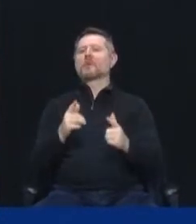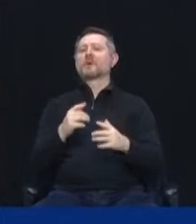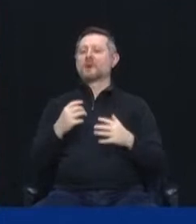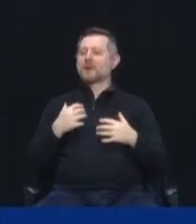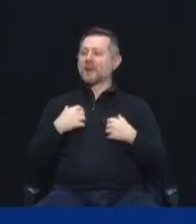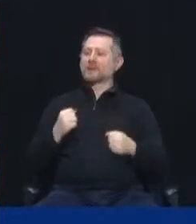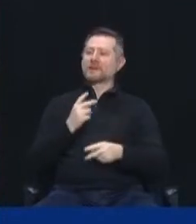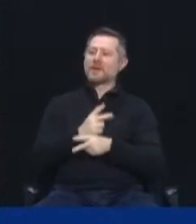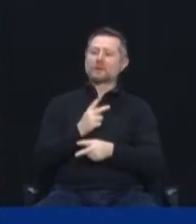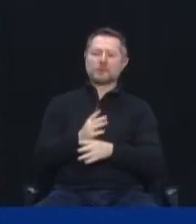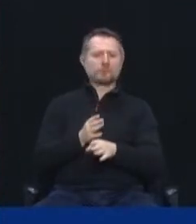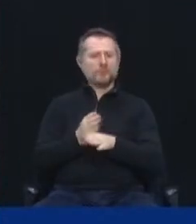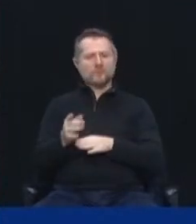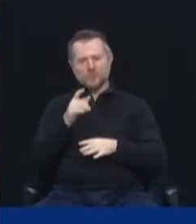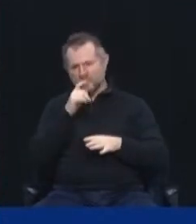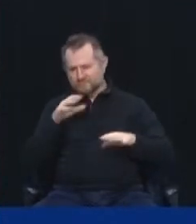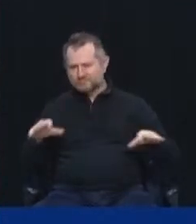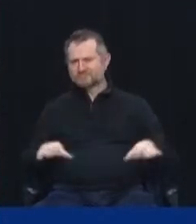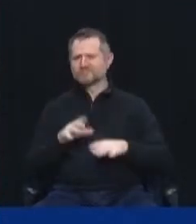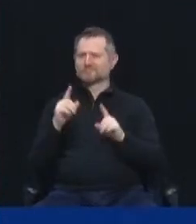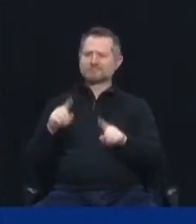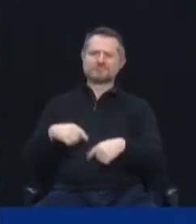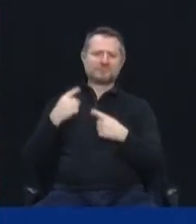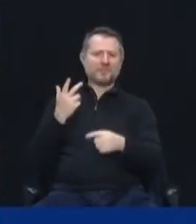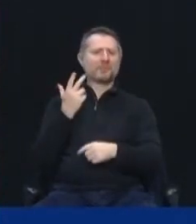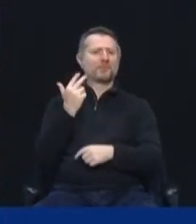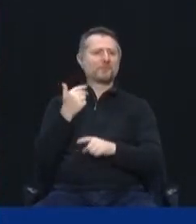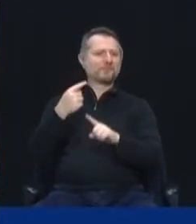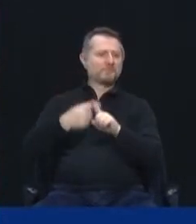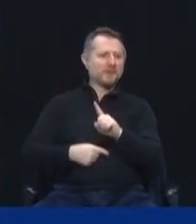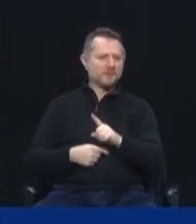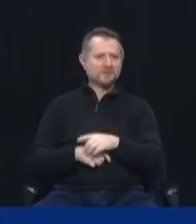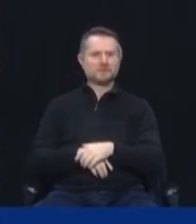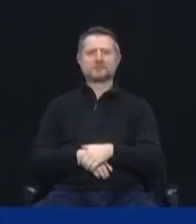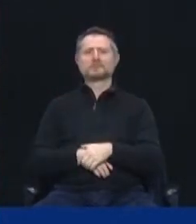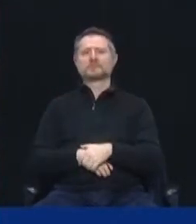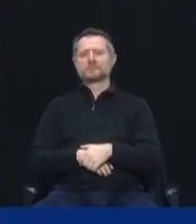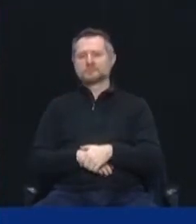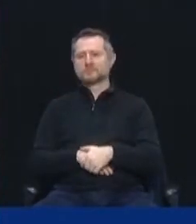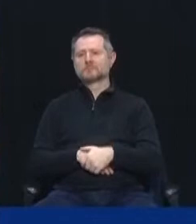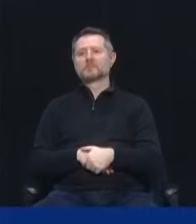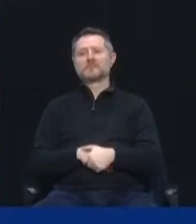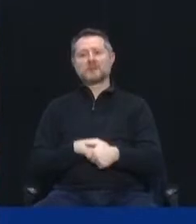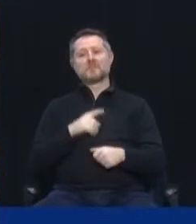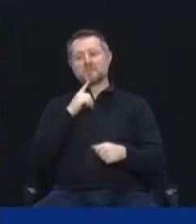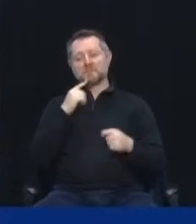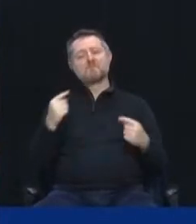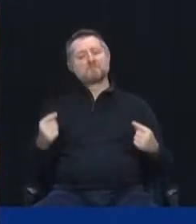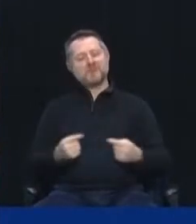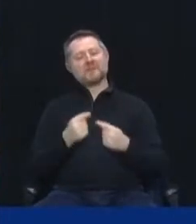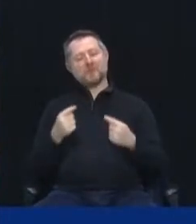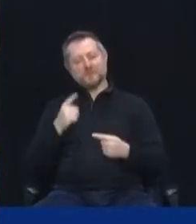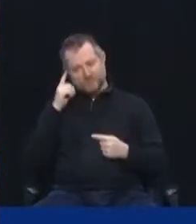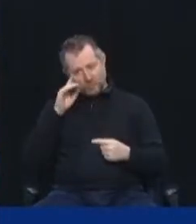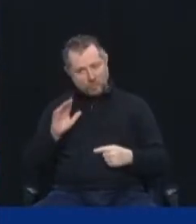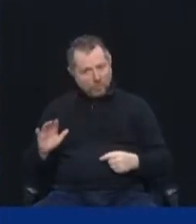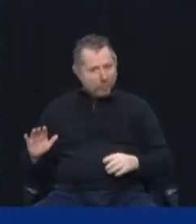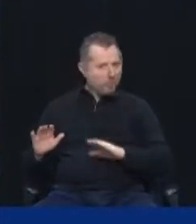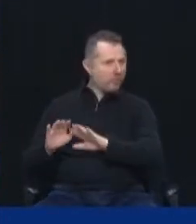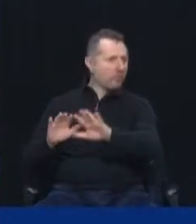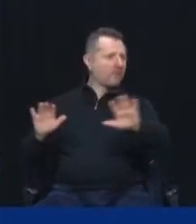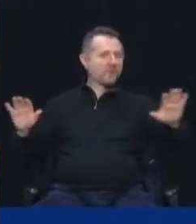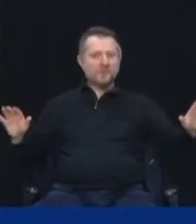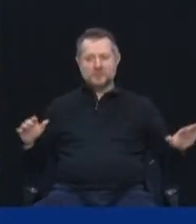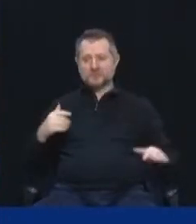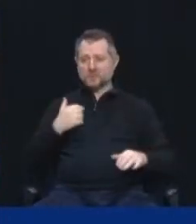valiantly over the past 13 months or so. The last year has been painful for everyone. As someone who works in healthcare